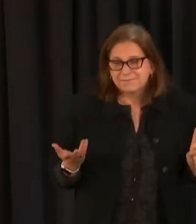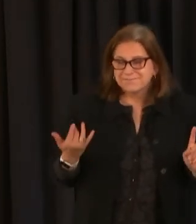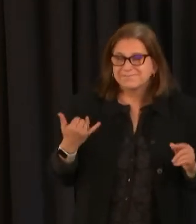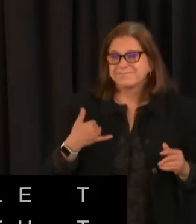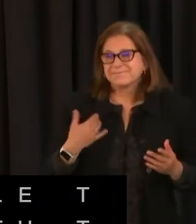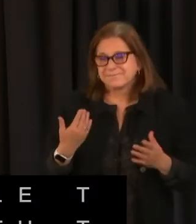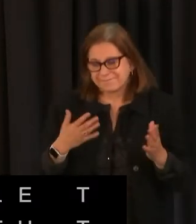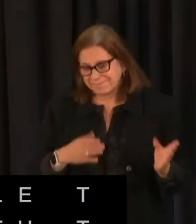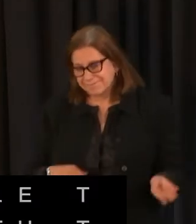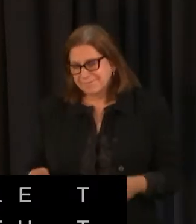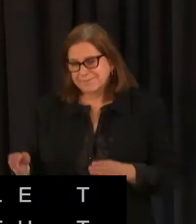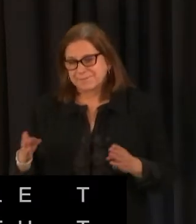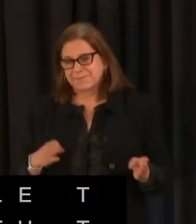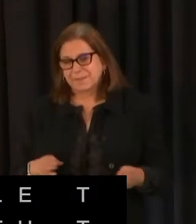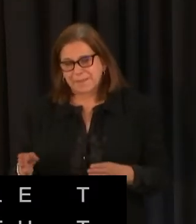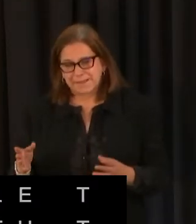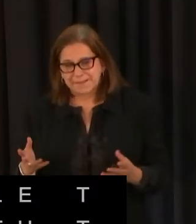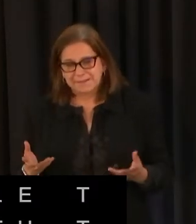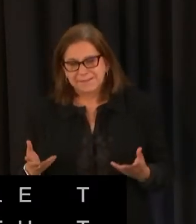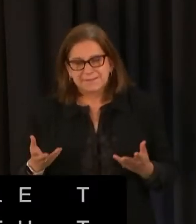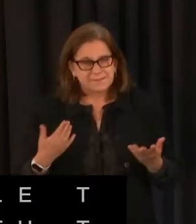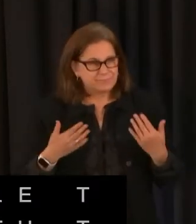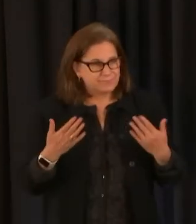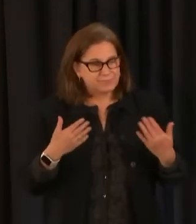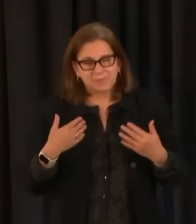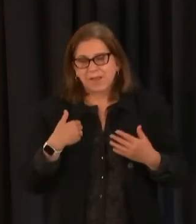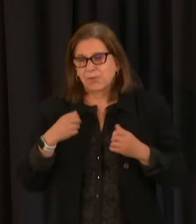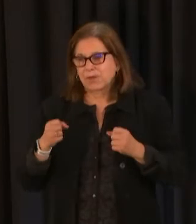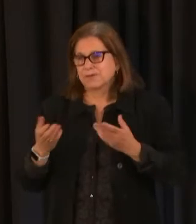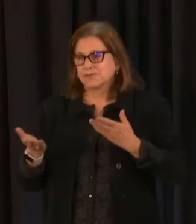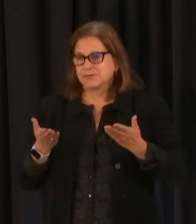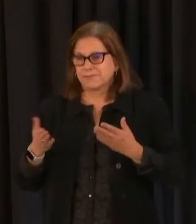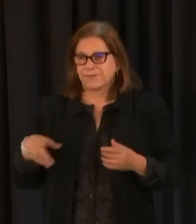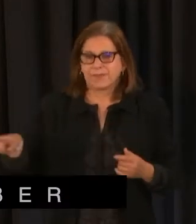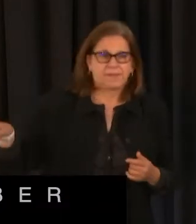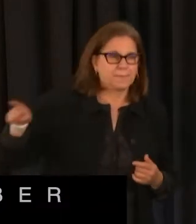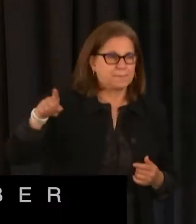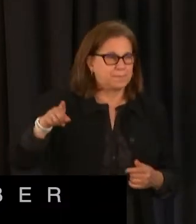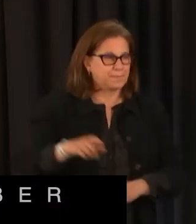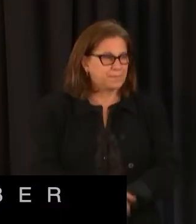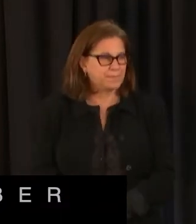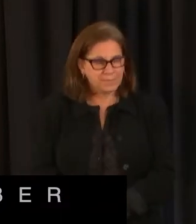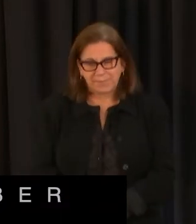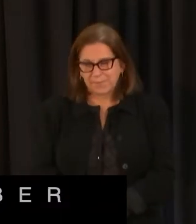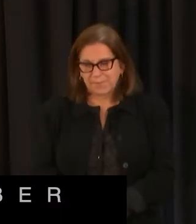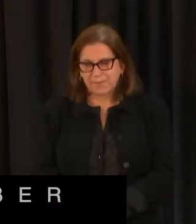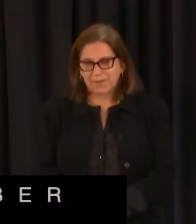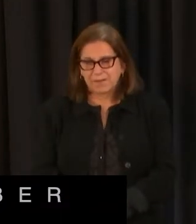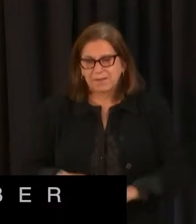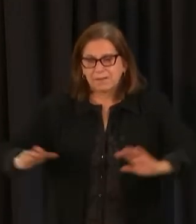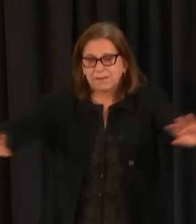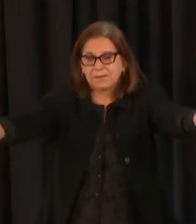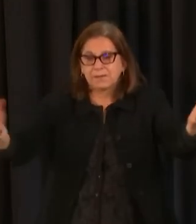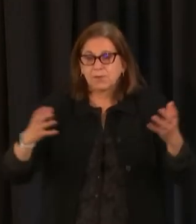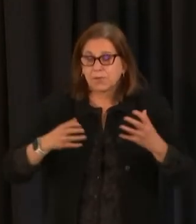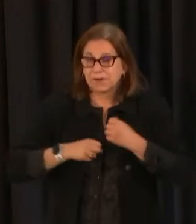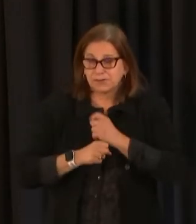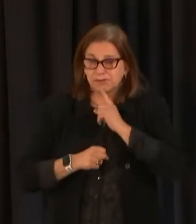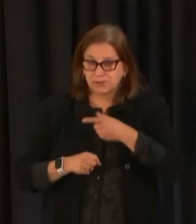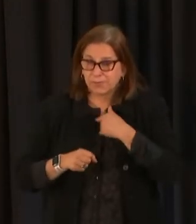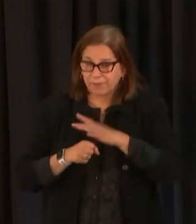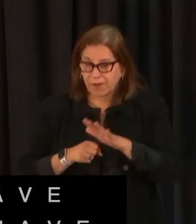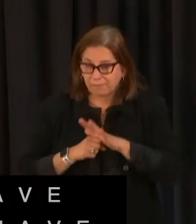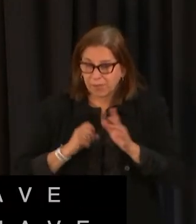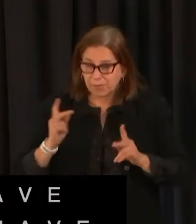of hours that it could be would be used, and we have to wait and make sure we have enough people actively enrolled. So amplifying